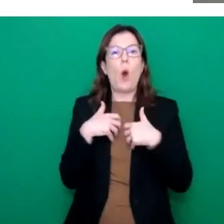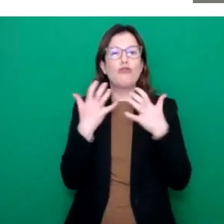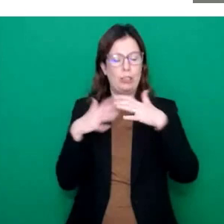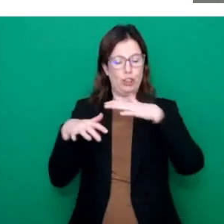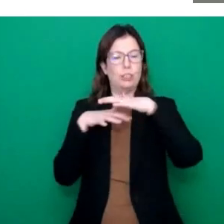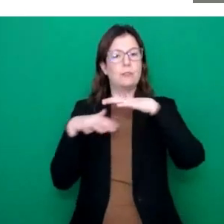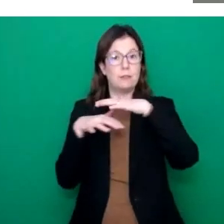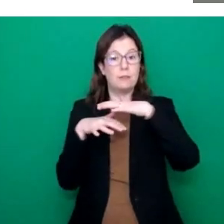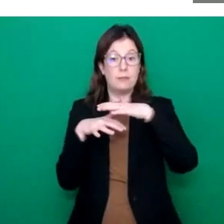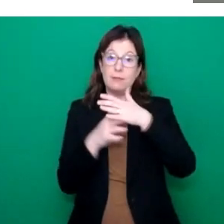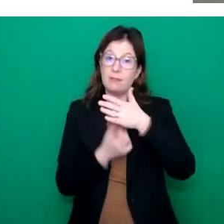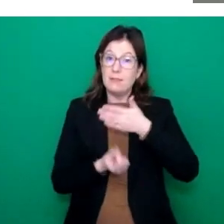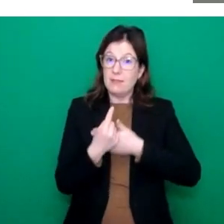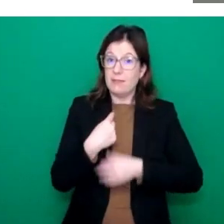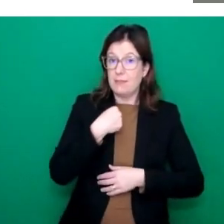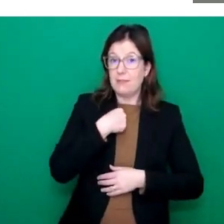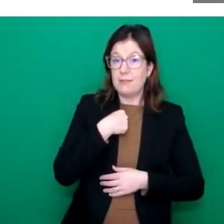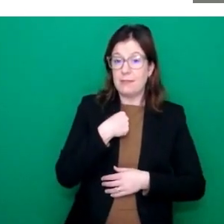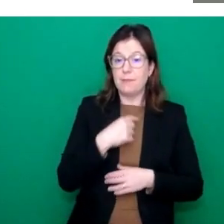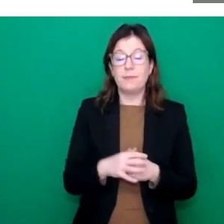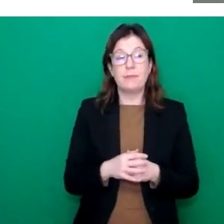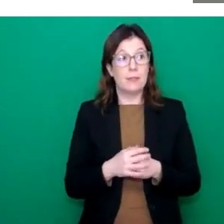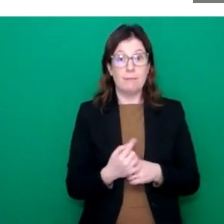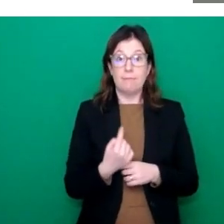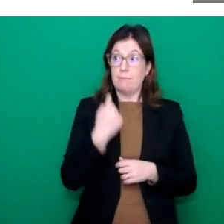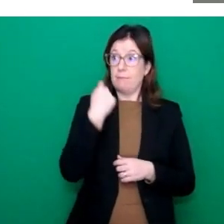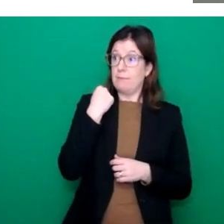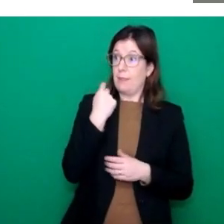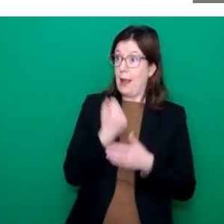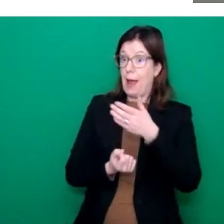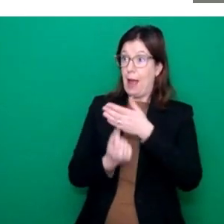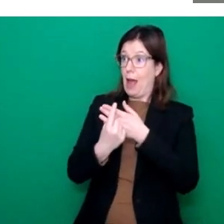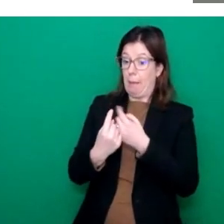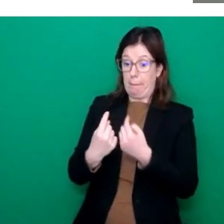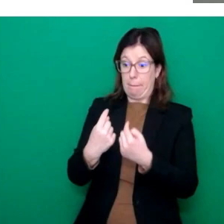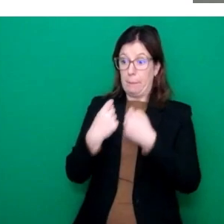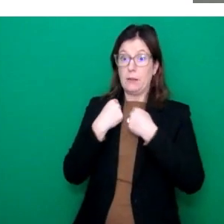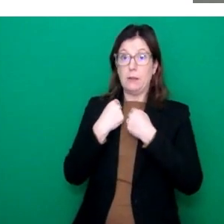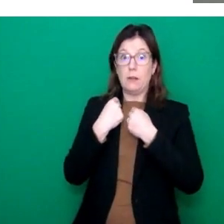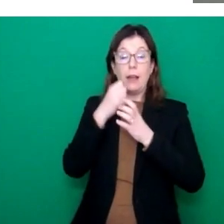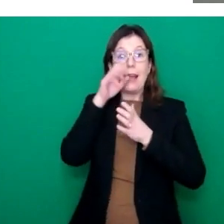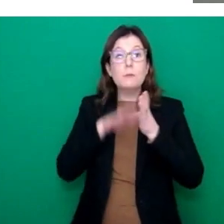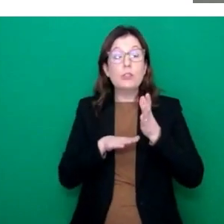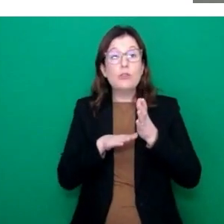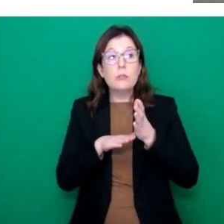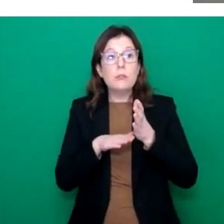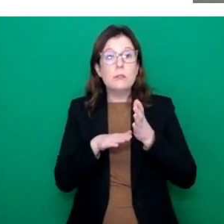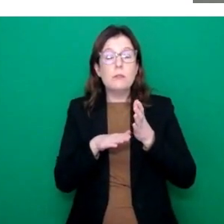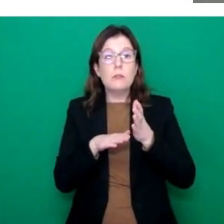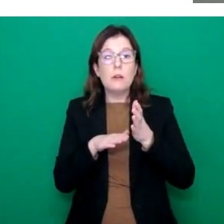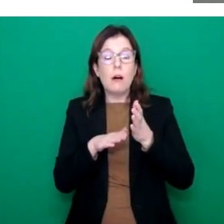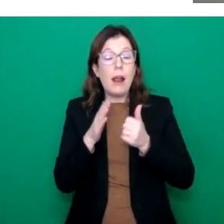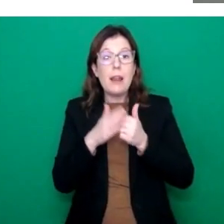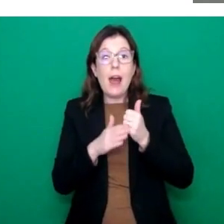often been on the receiving end of. And at the time that I'm seeing it or experiencing it, it does shock me that it